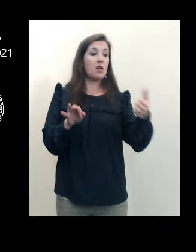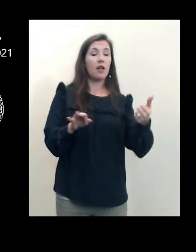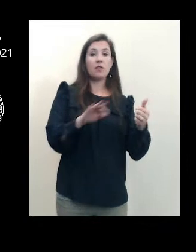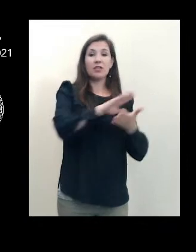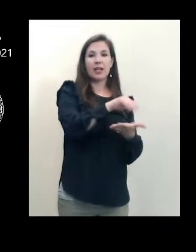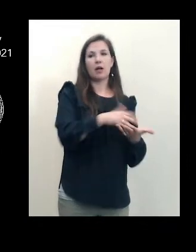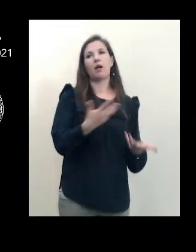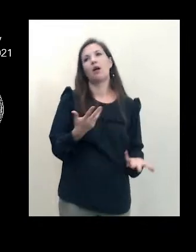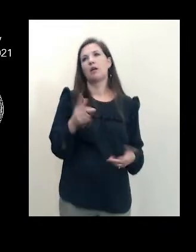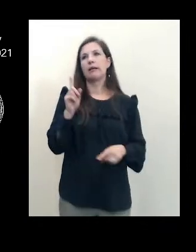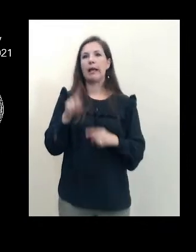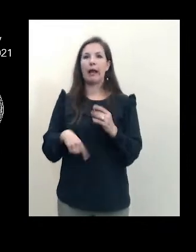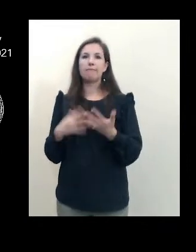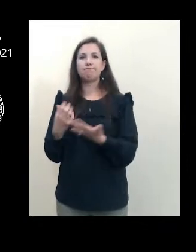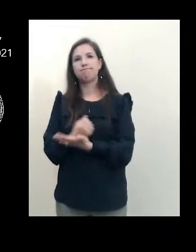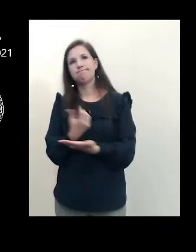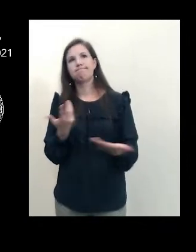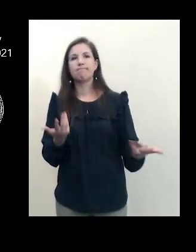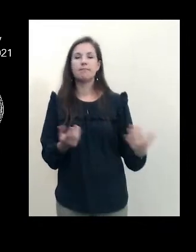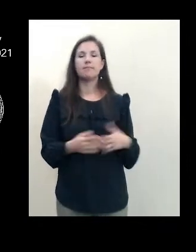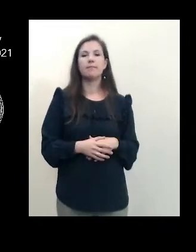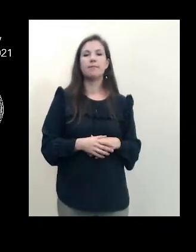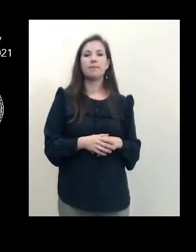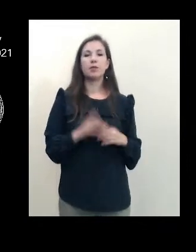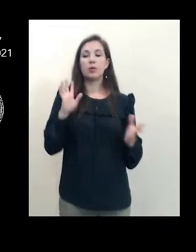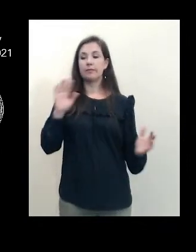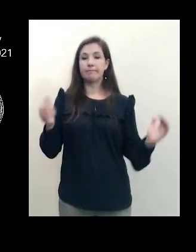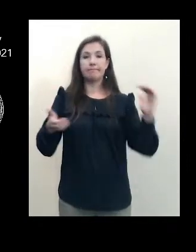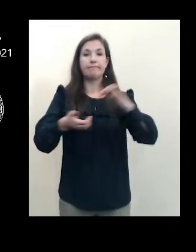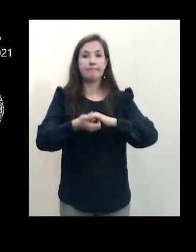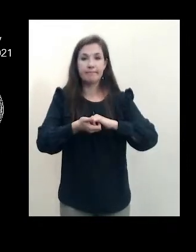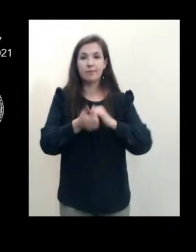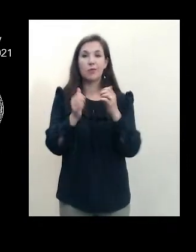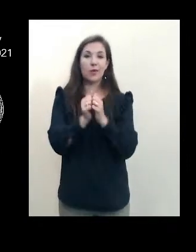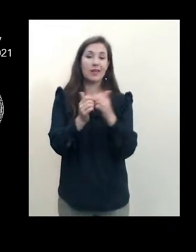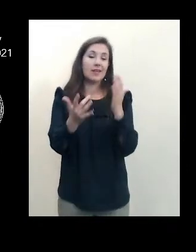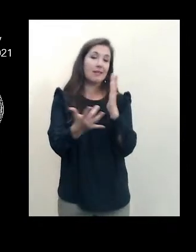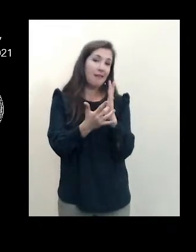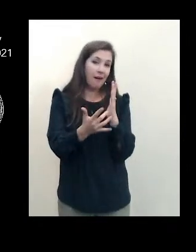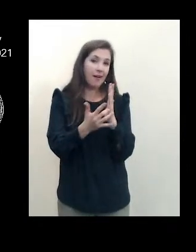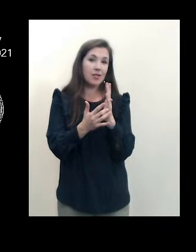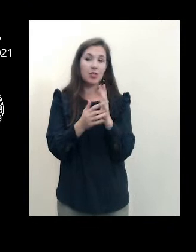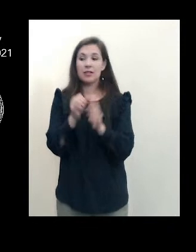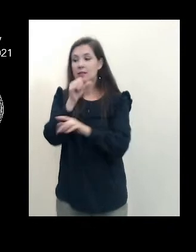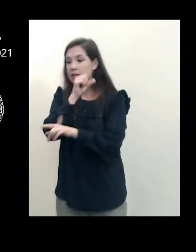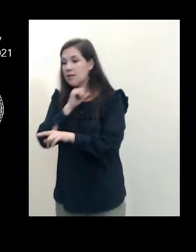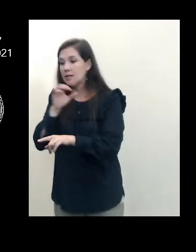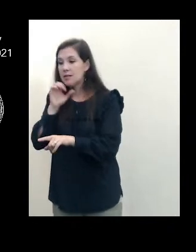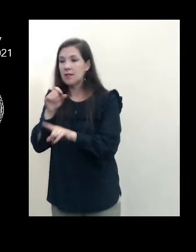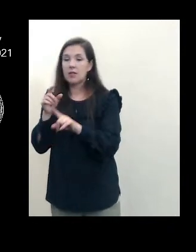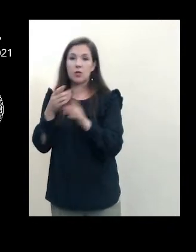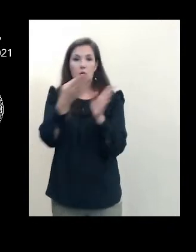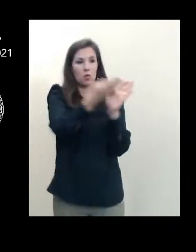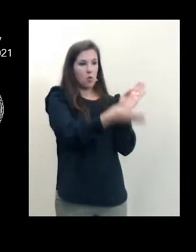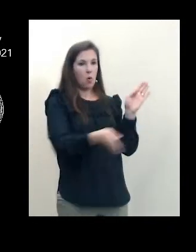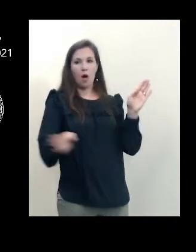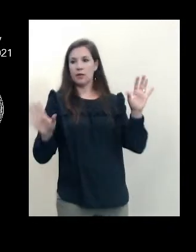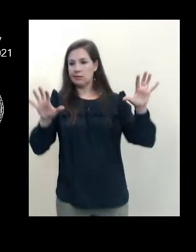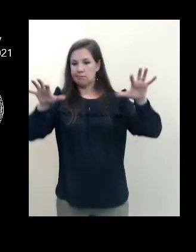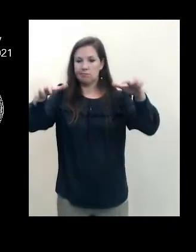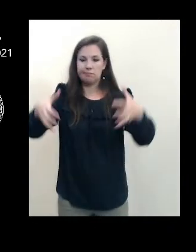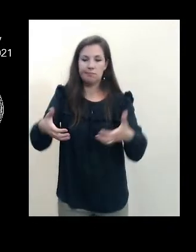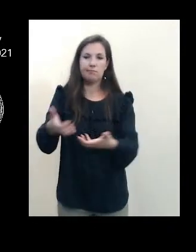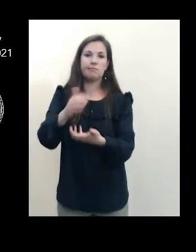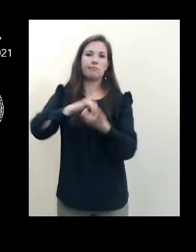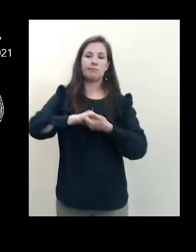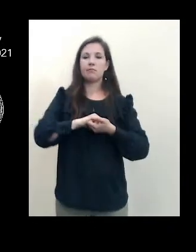you can't take advantage of it. So we're going to tie that all together using the latest technology to bring seniors from our county across together. We're going to